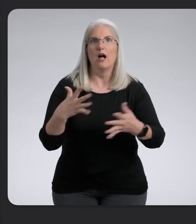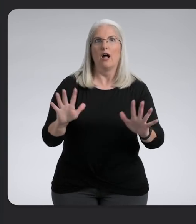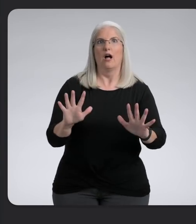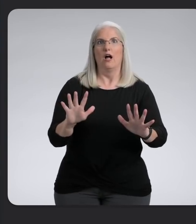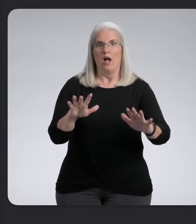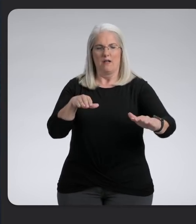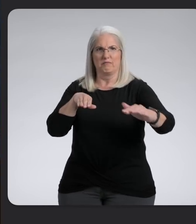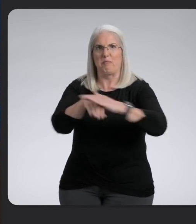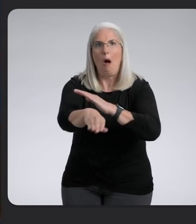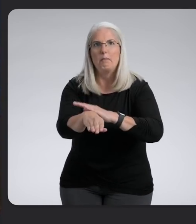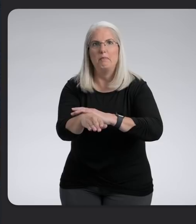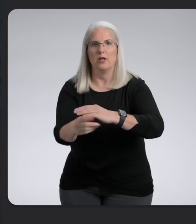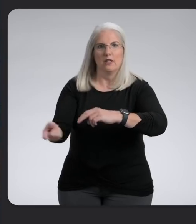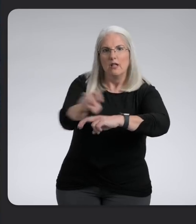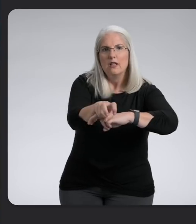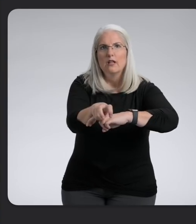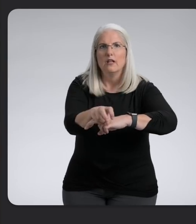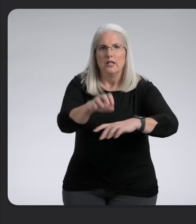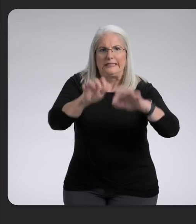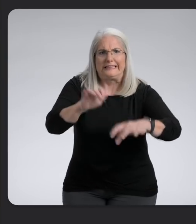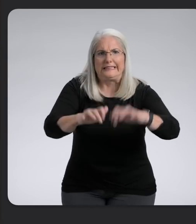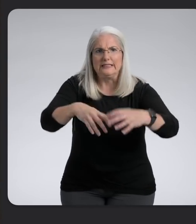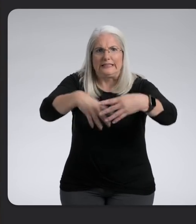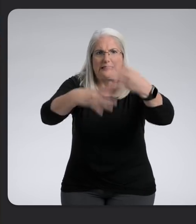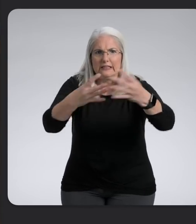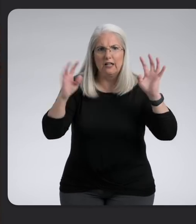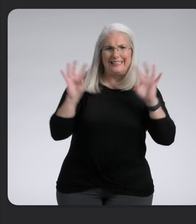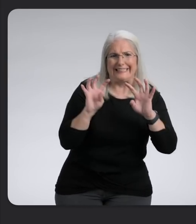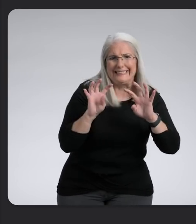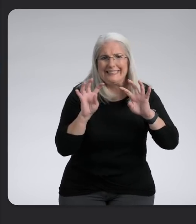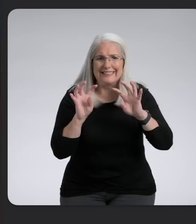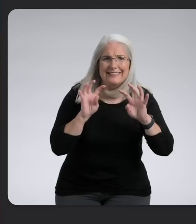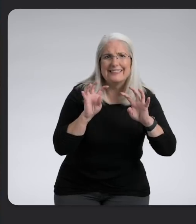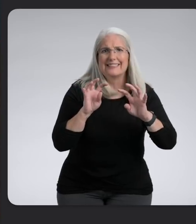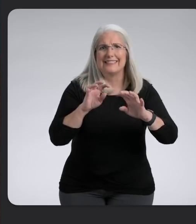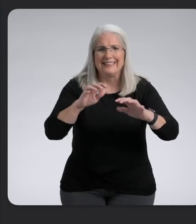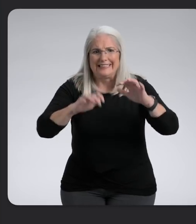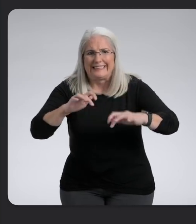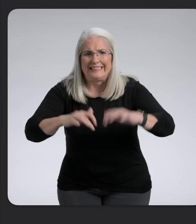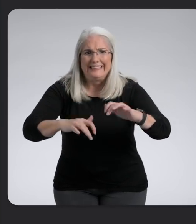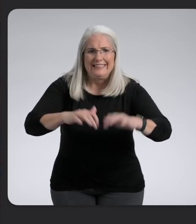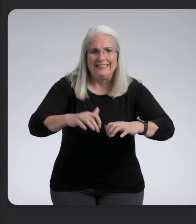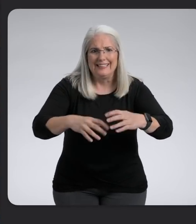in and pounds on the keyboard.